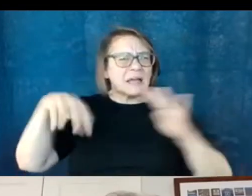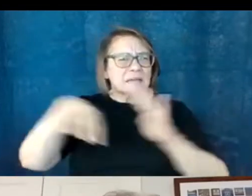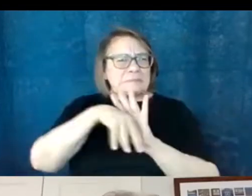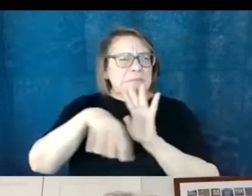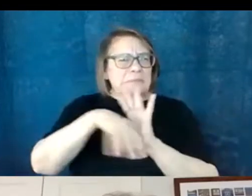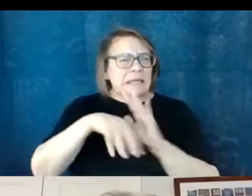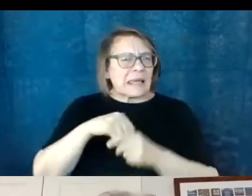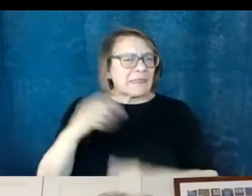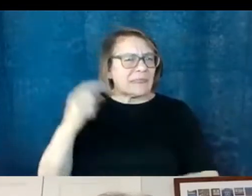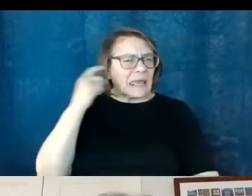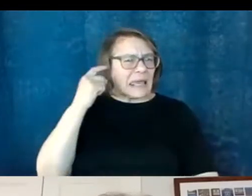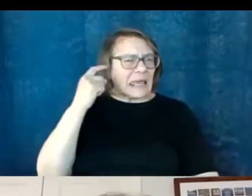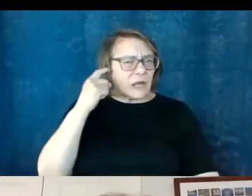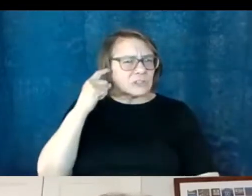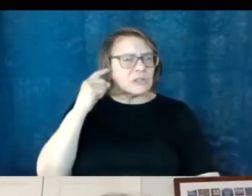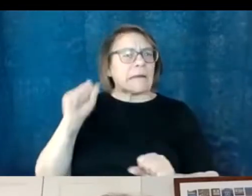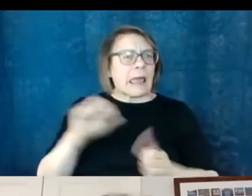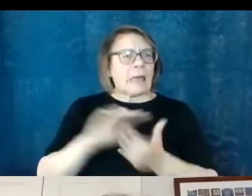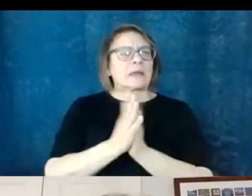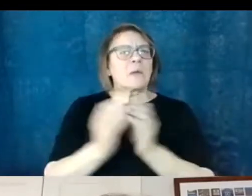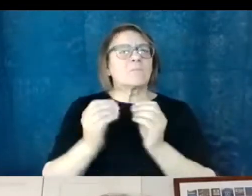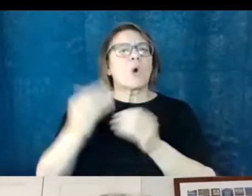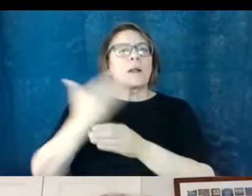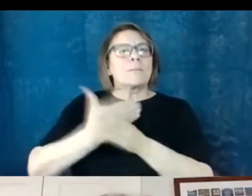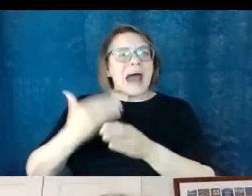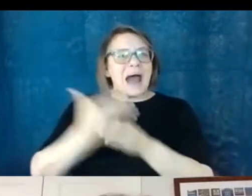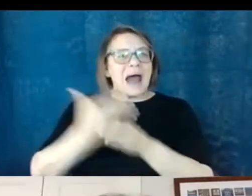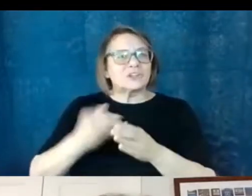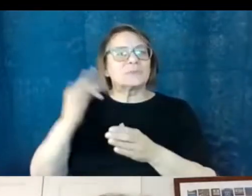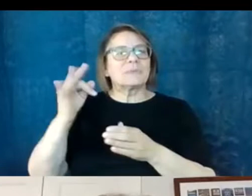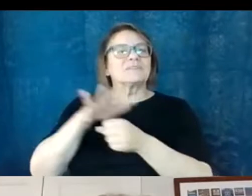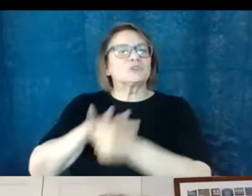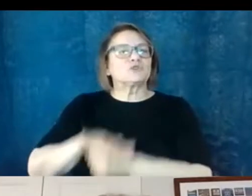be more bothersome under periods of stress.